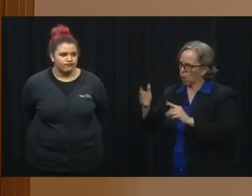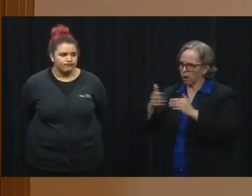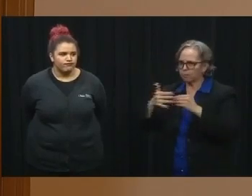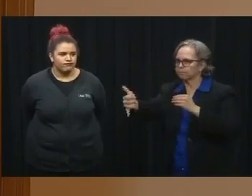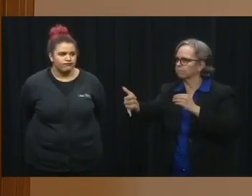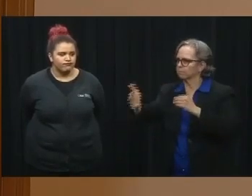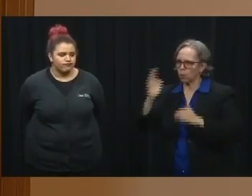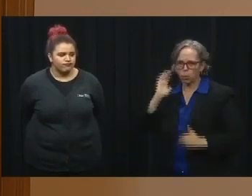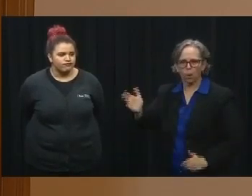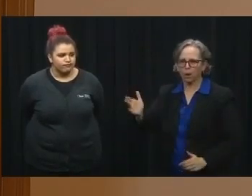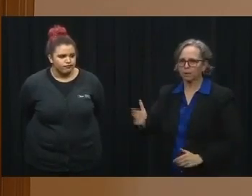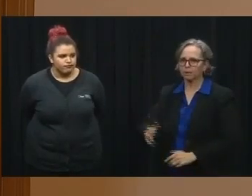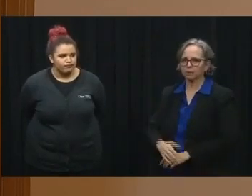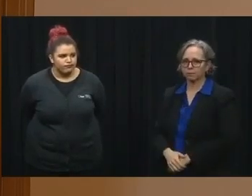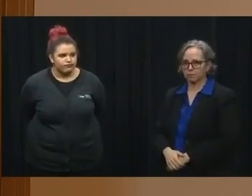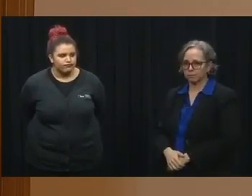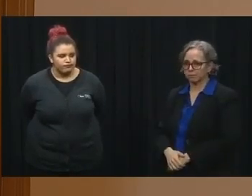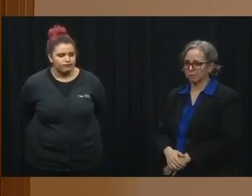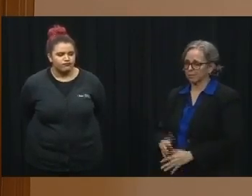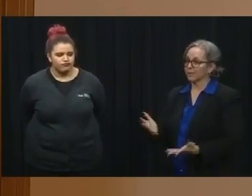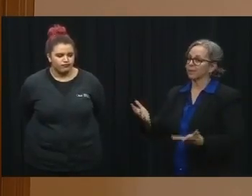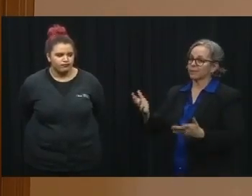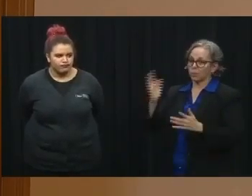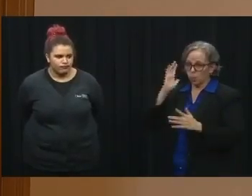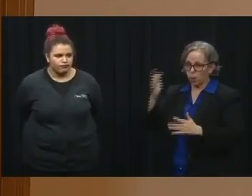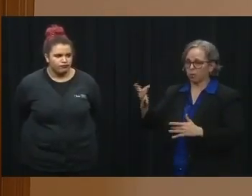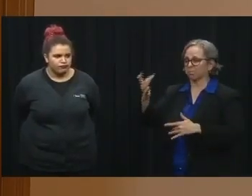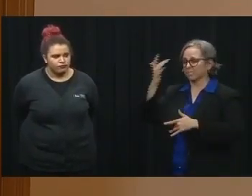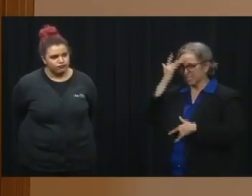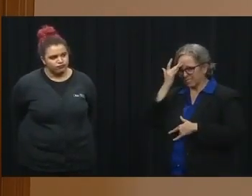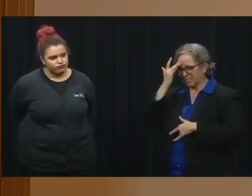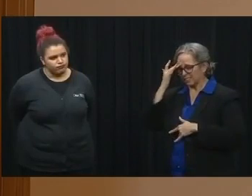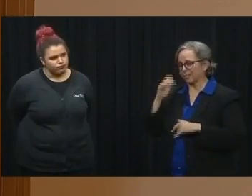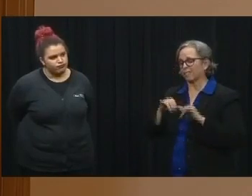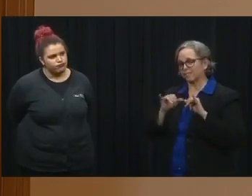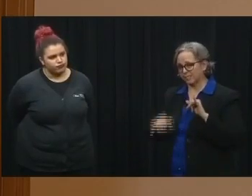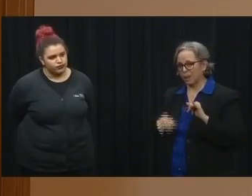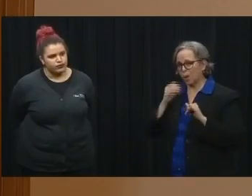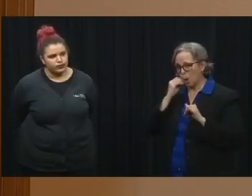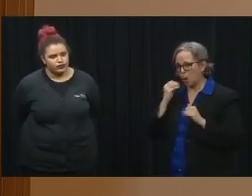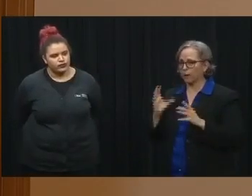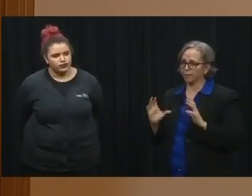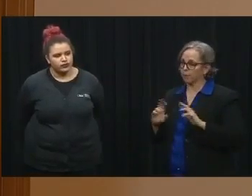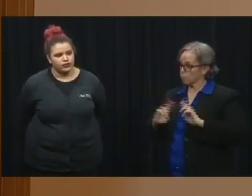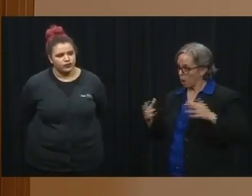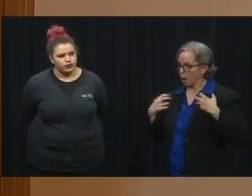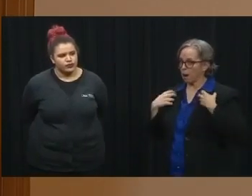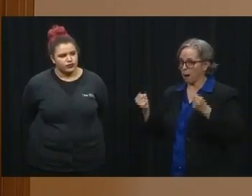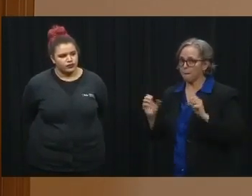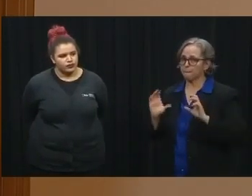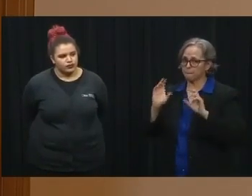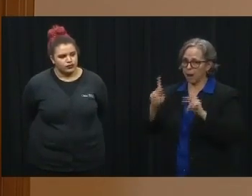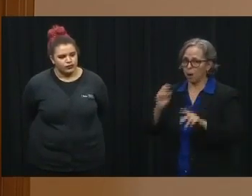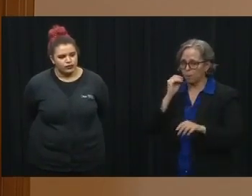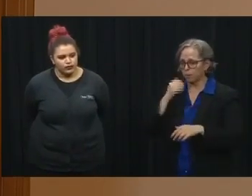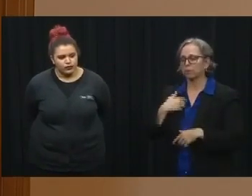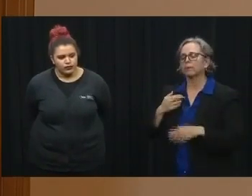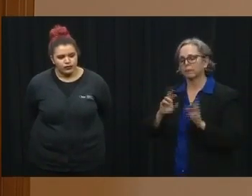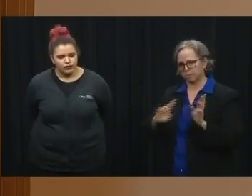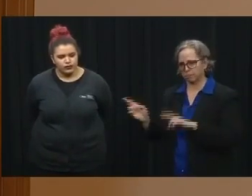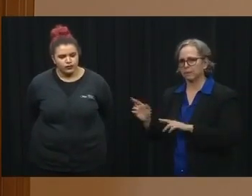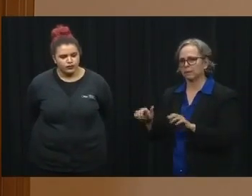mostly stay at home, and we'll come back. So they have lots of plans in place for that. I spoke with the health commissioner